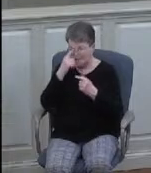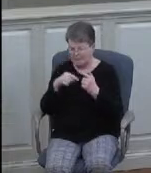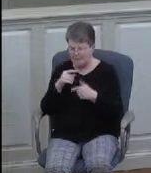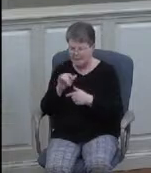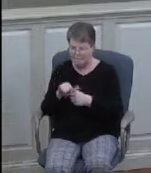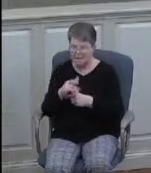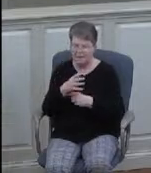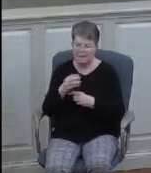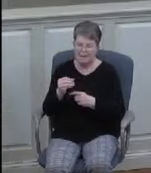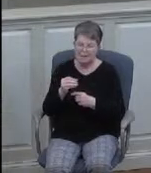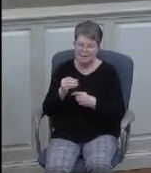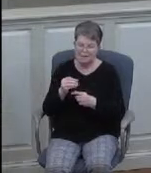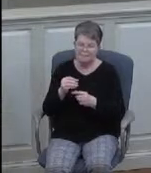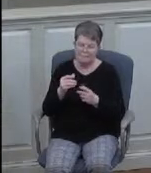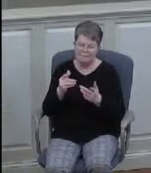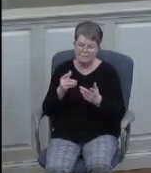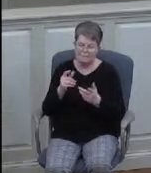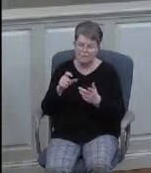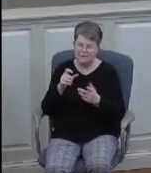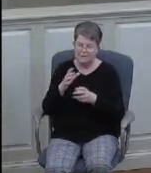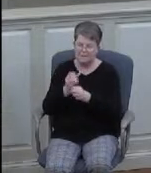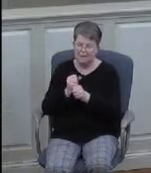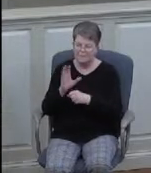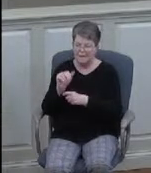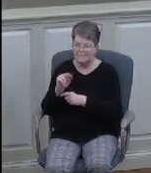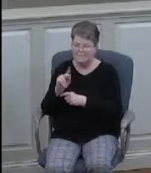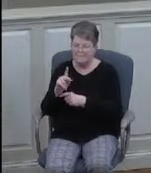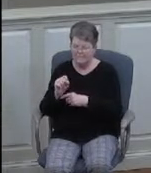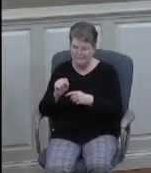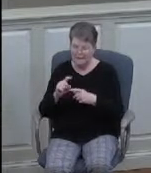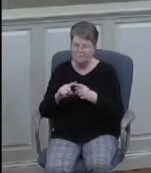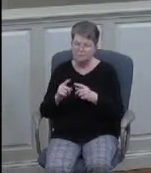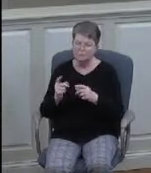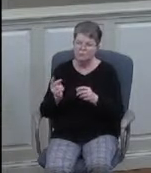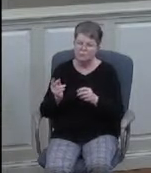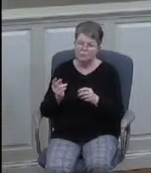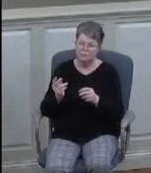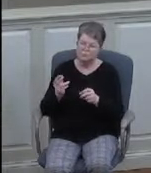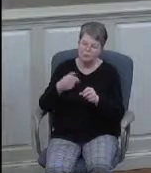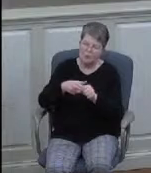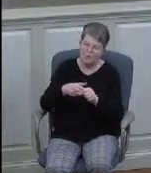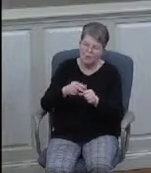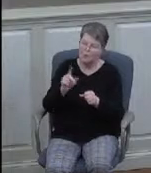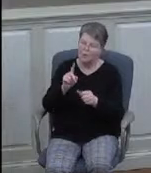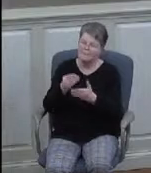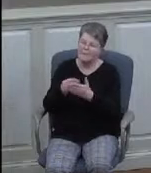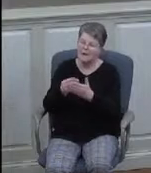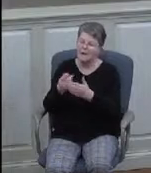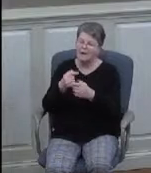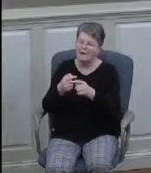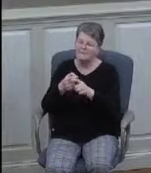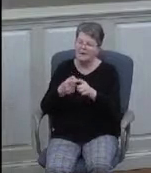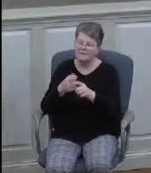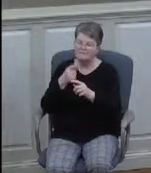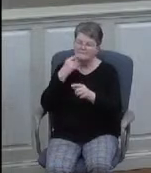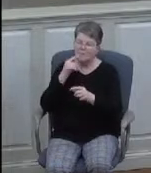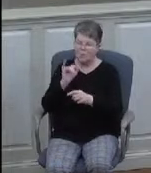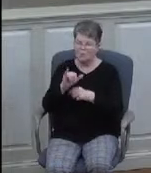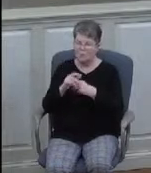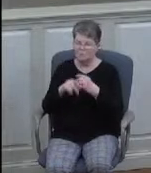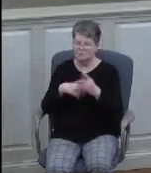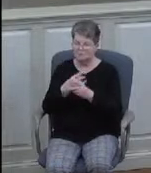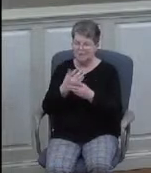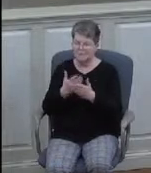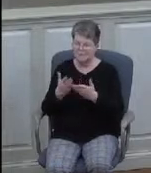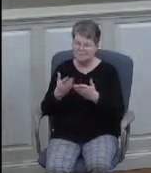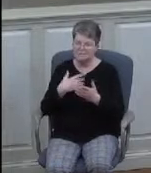to get banks on board to help contribute. Where's the money come from, for those types of things? So there'll be a lot of